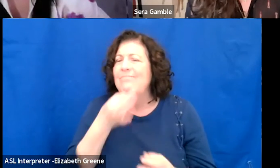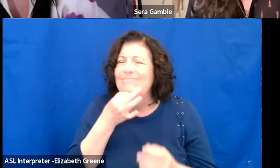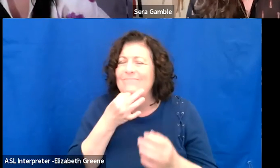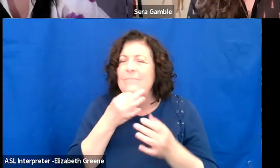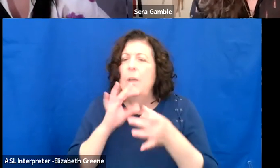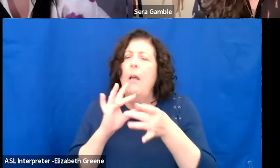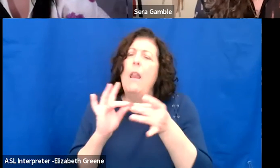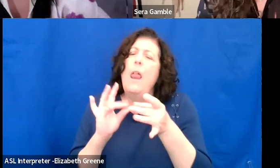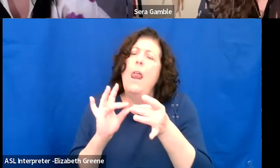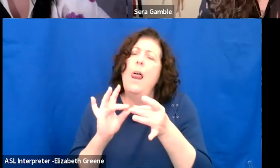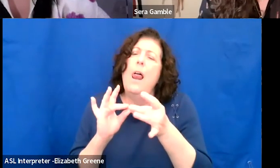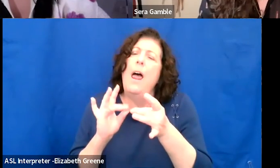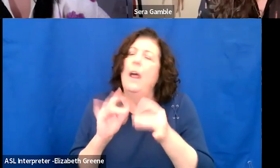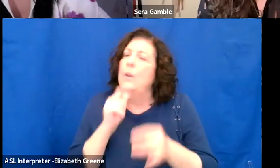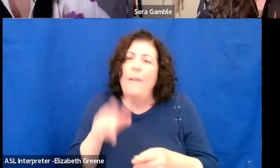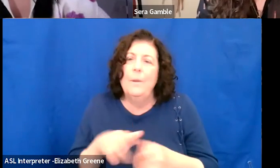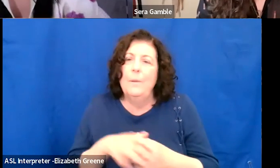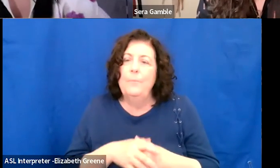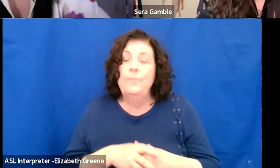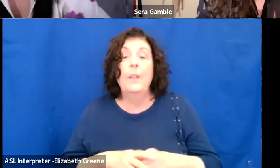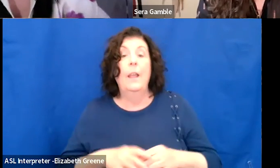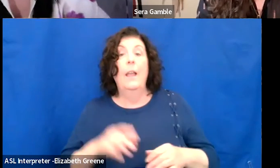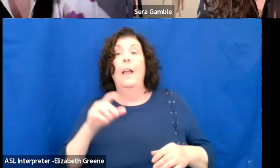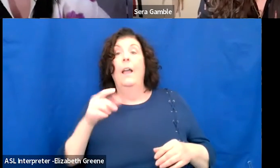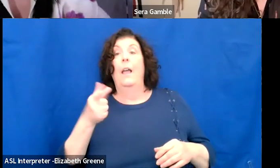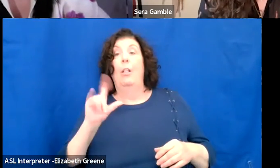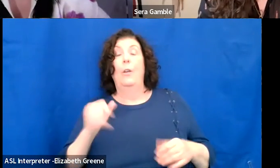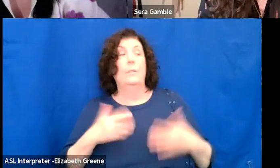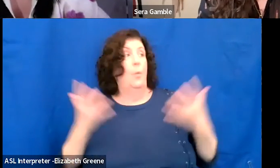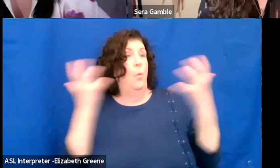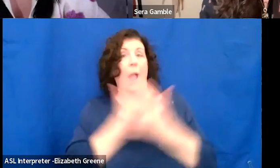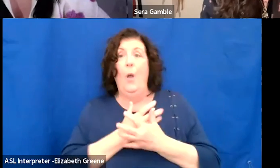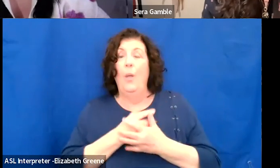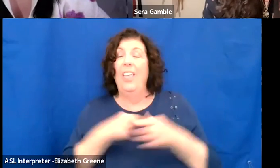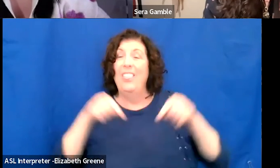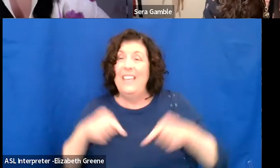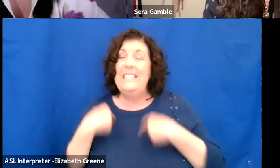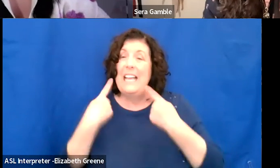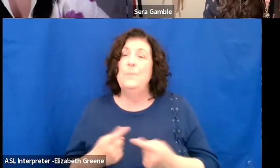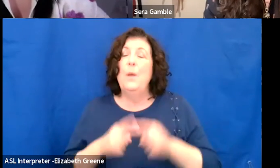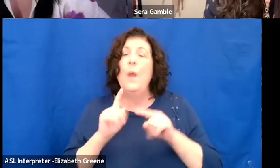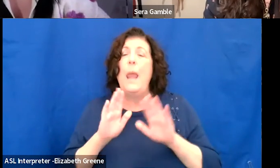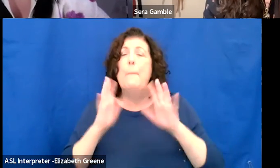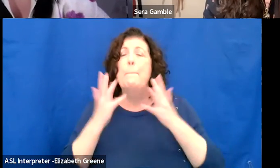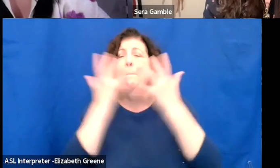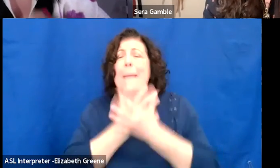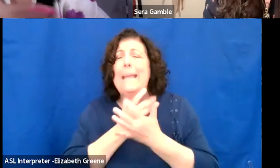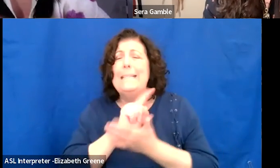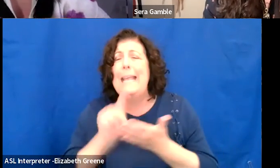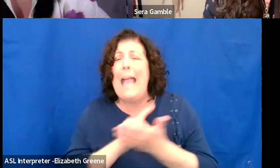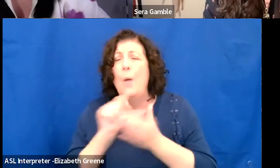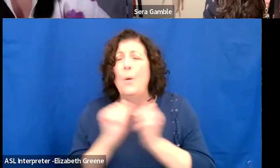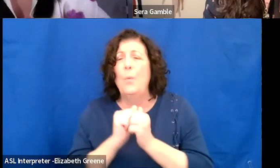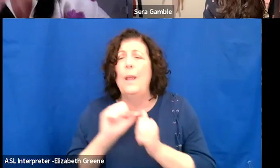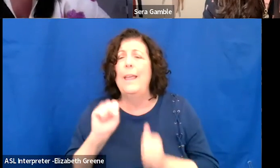They'll give you media training when your show's a big hit. Guys, this has been one amazing hour with Sera Gamble. And she also has an incredible